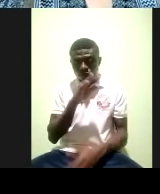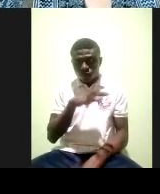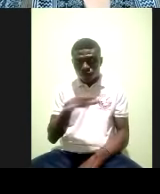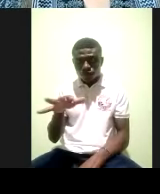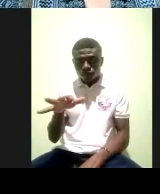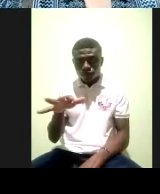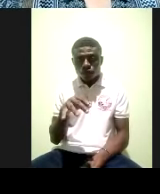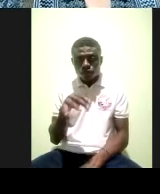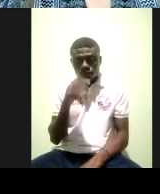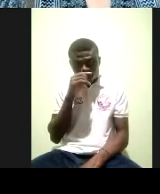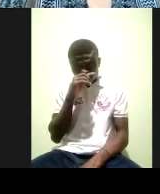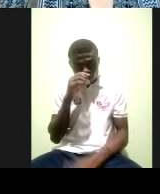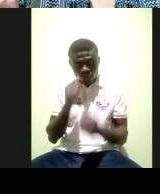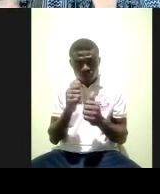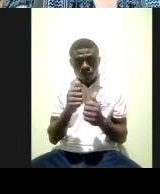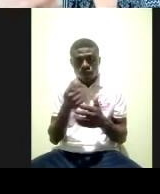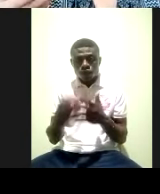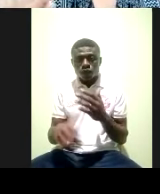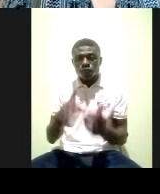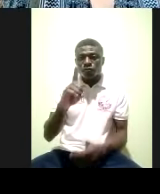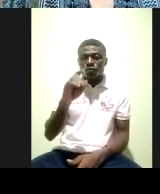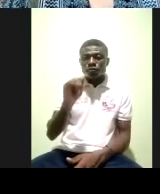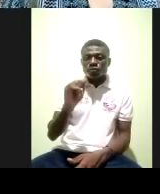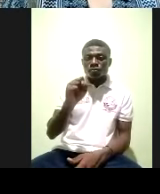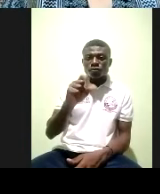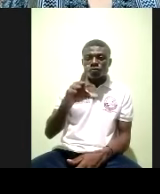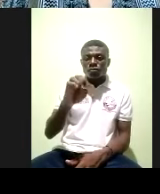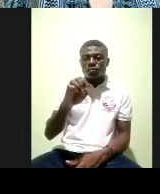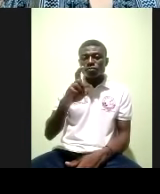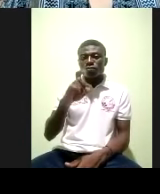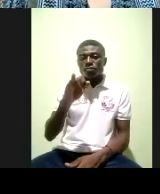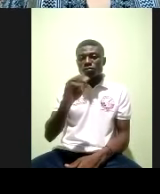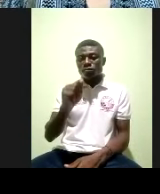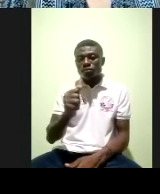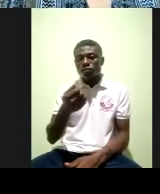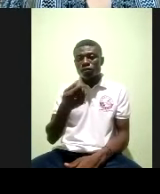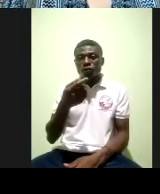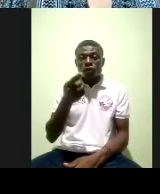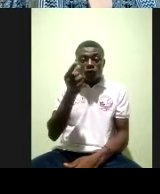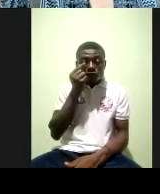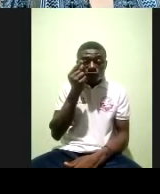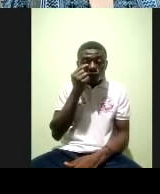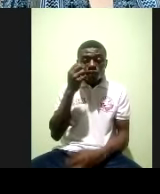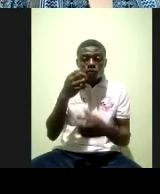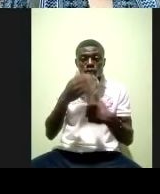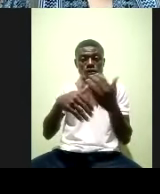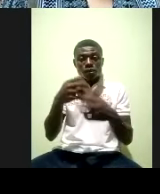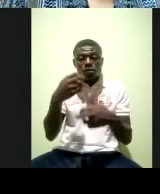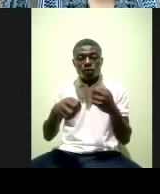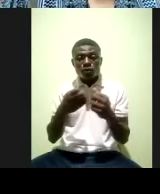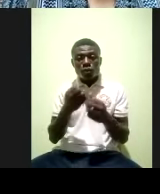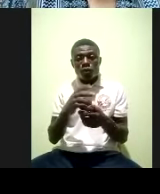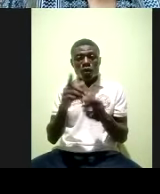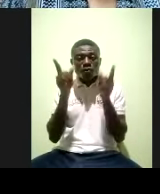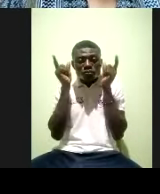are dyslexia arising from visual processing issues or the phonetically from the auditory